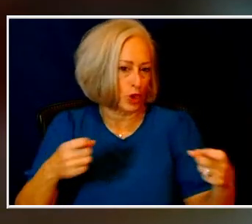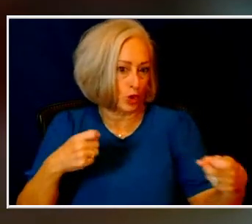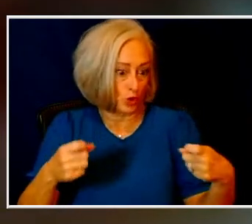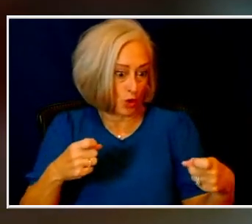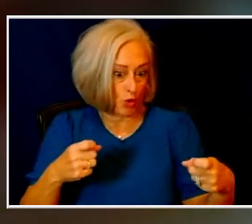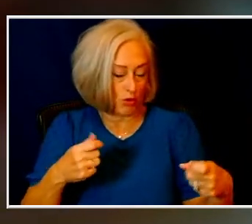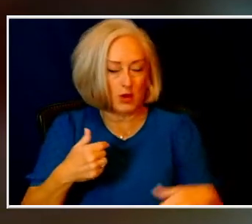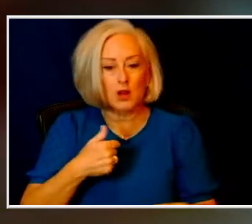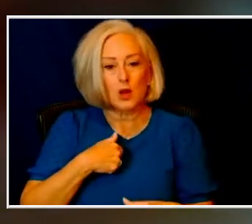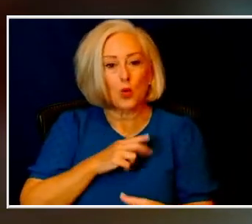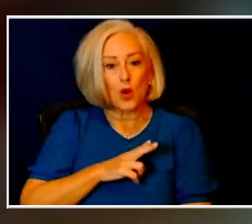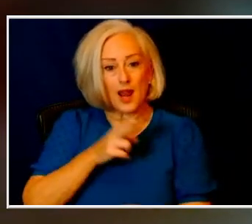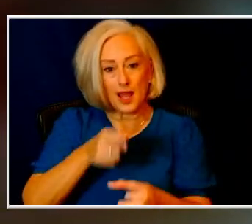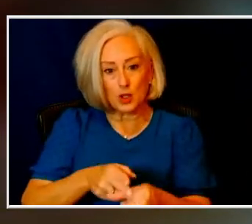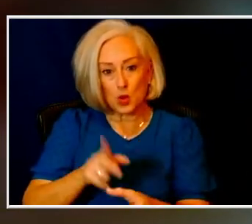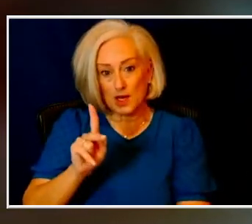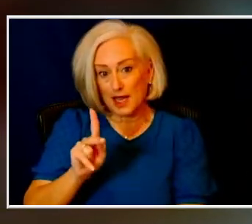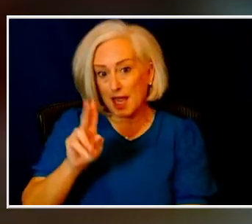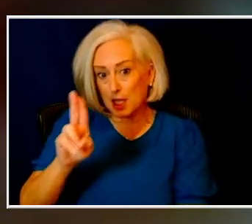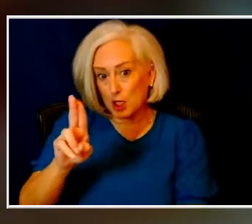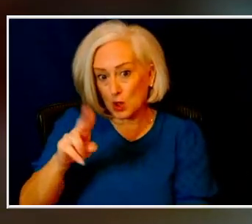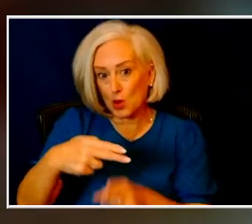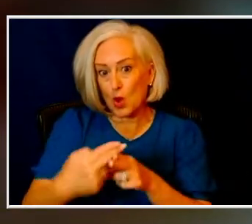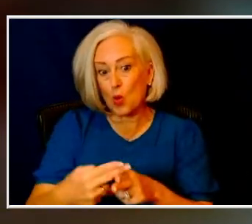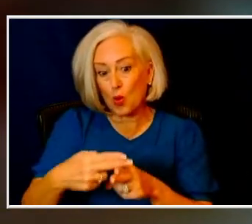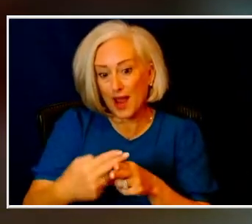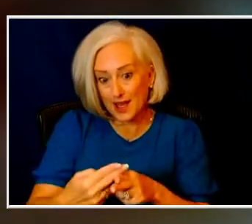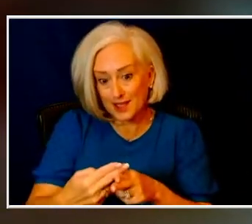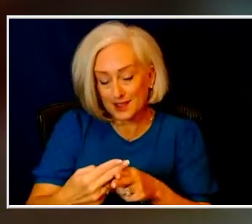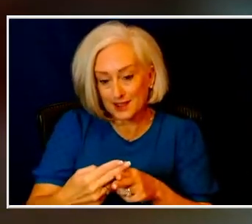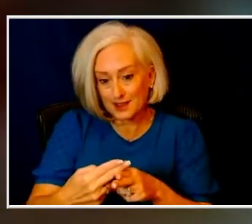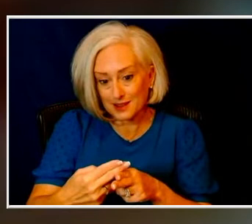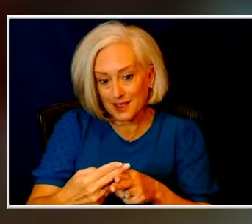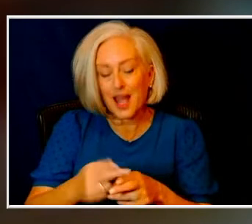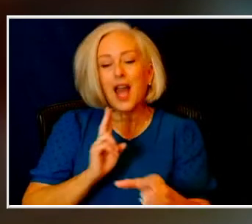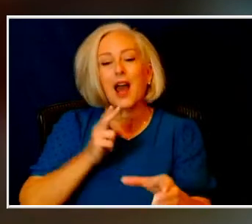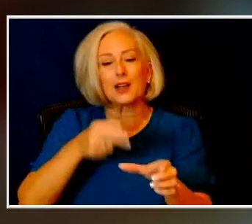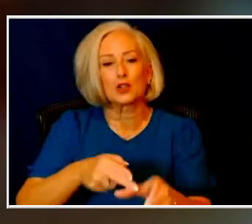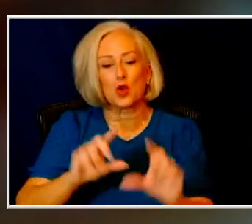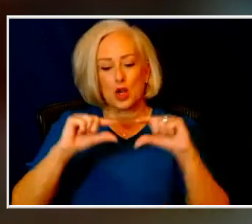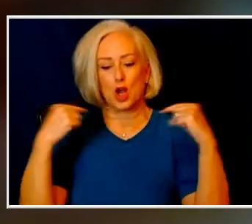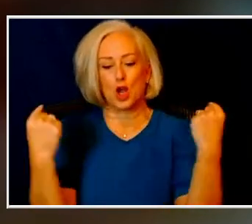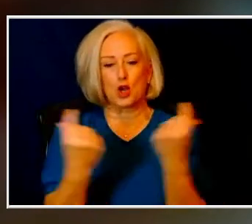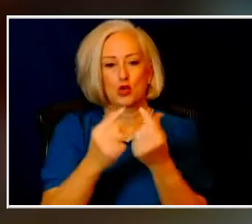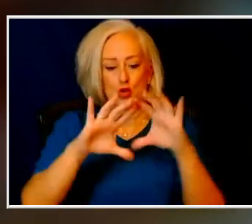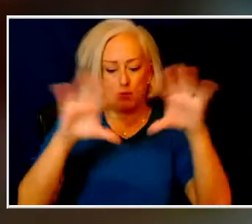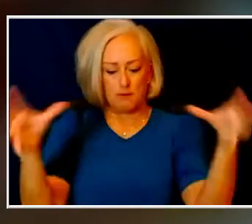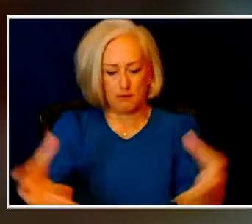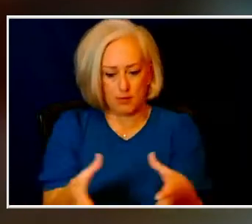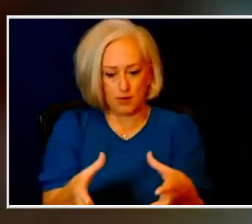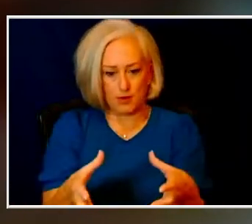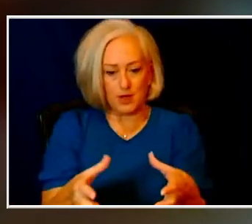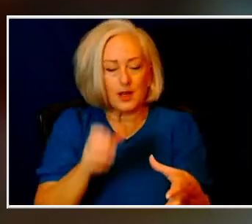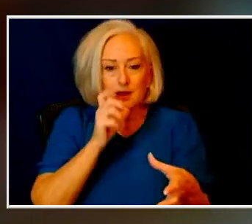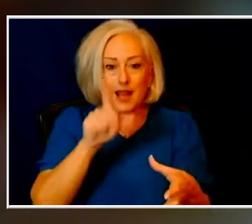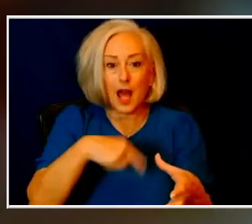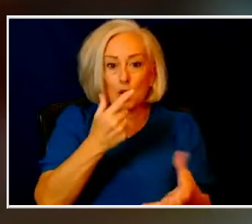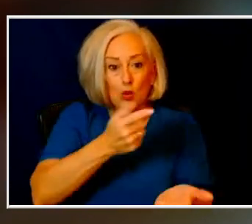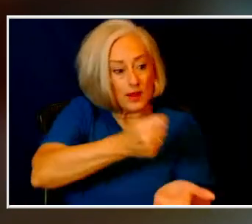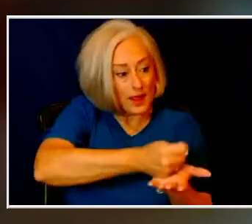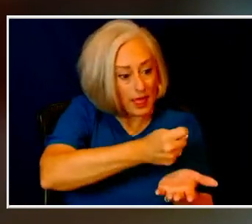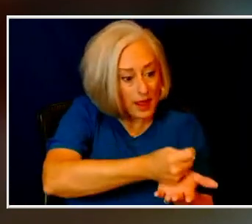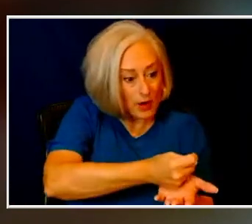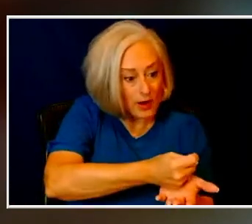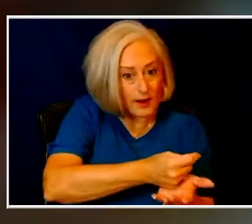weight group at KU, it was a group effort and not just a therapy group, but it was educational, it was